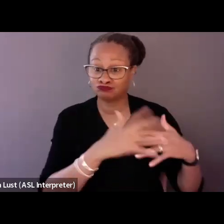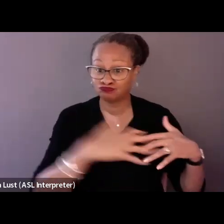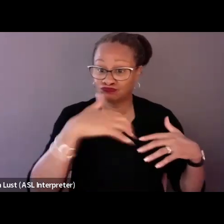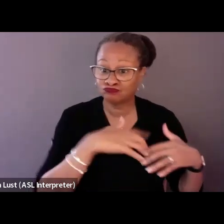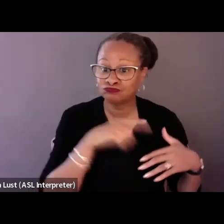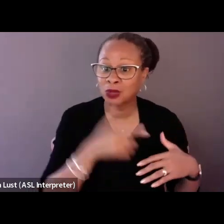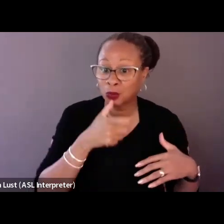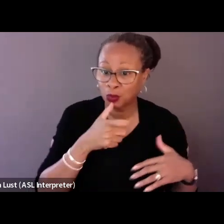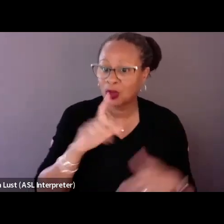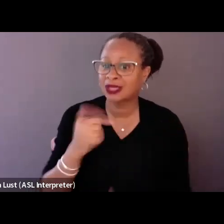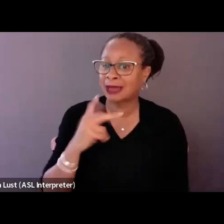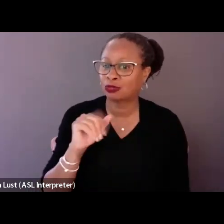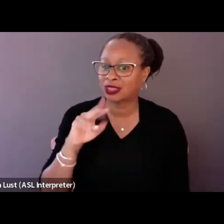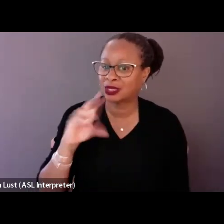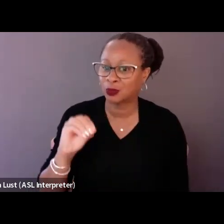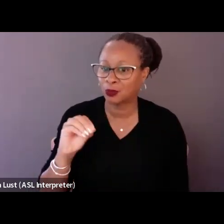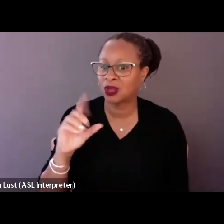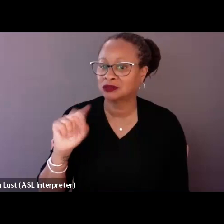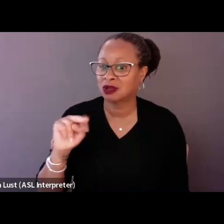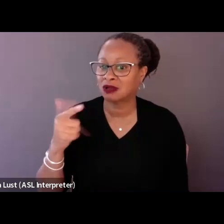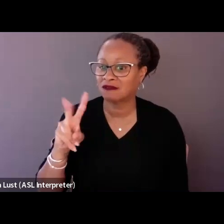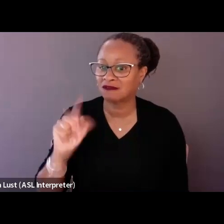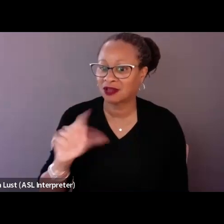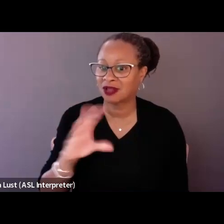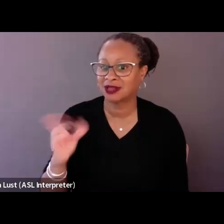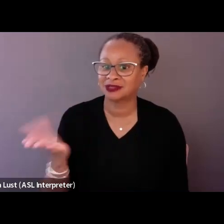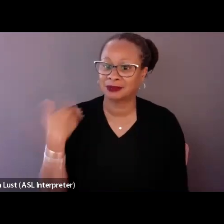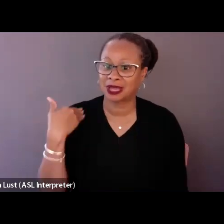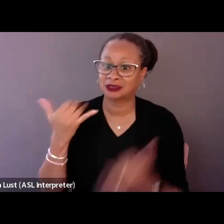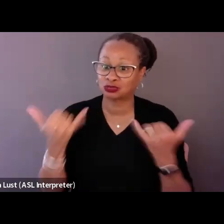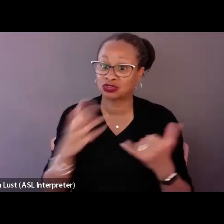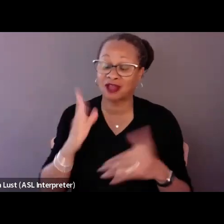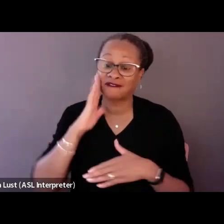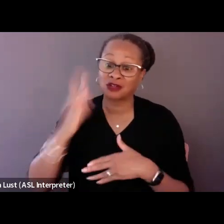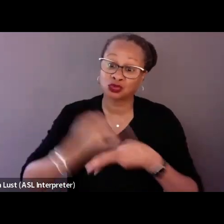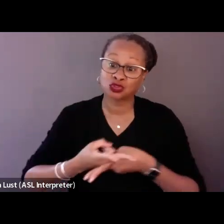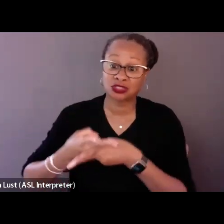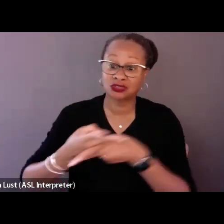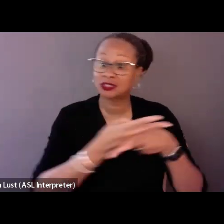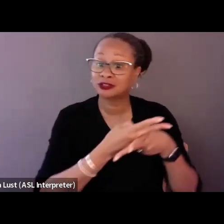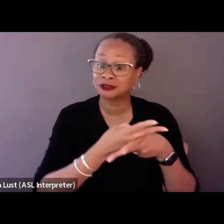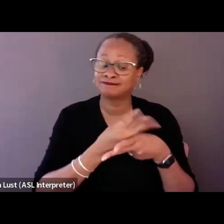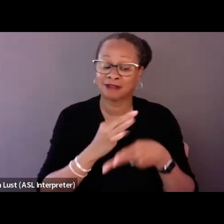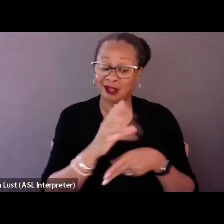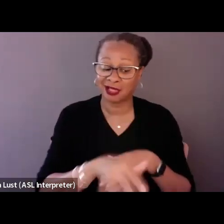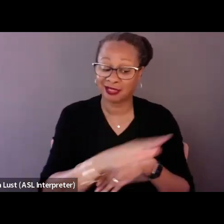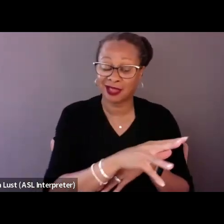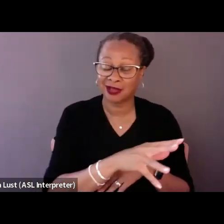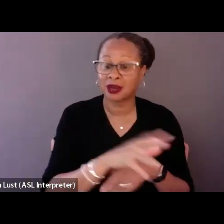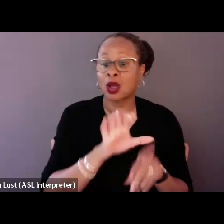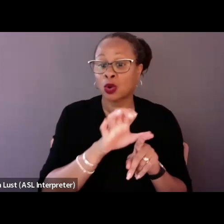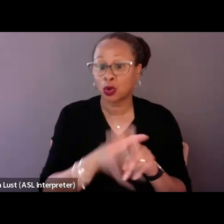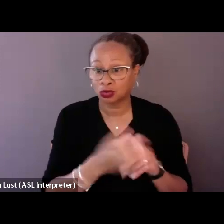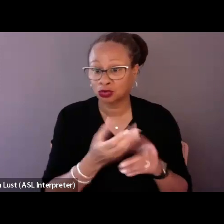Gabrielino Tongva as the past, present, and future caretakers of the land,